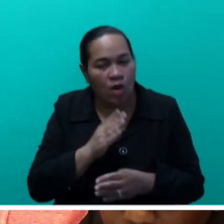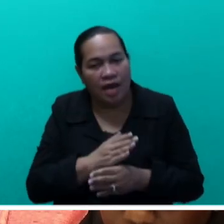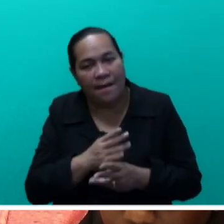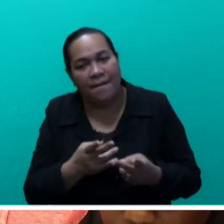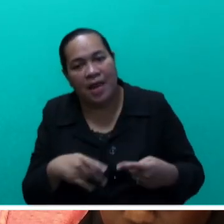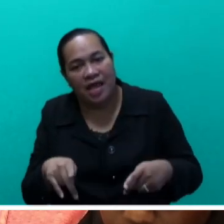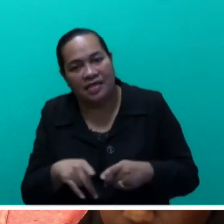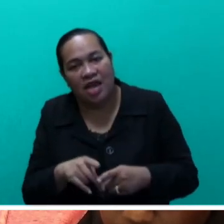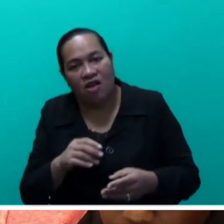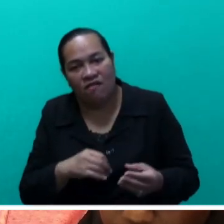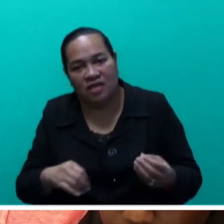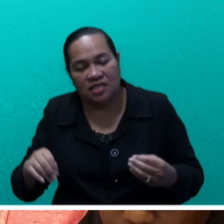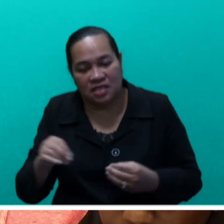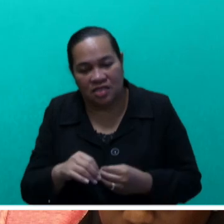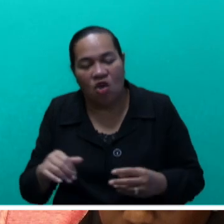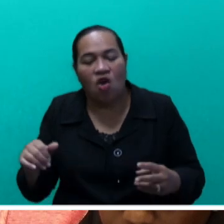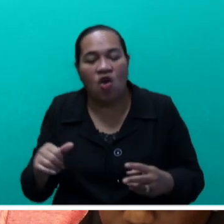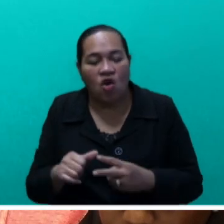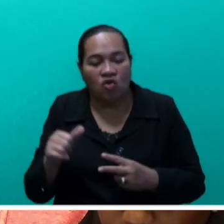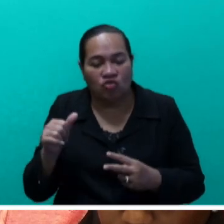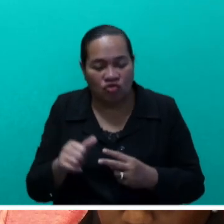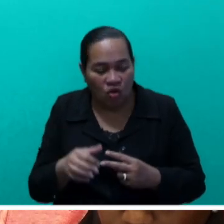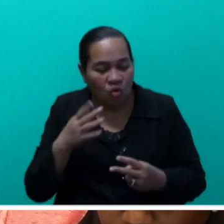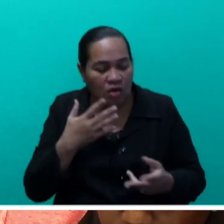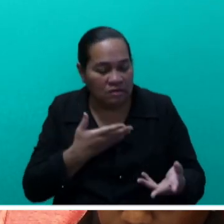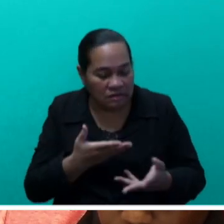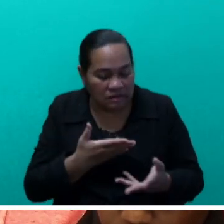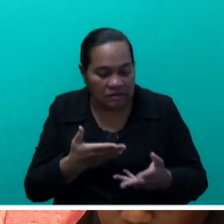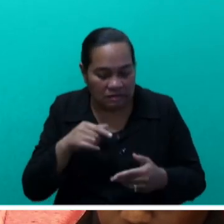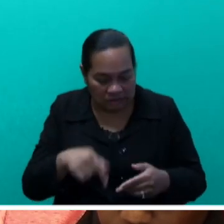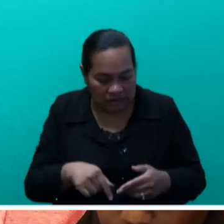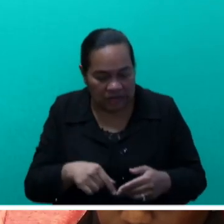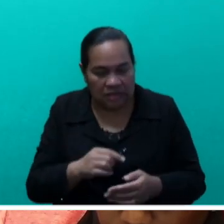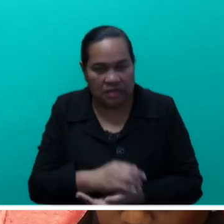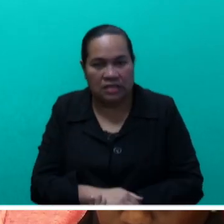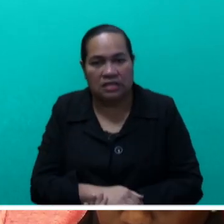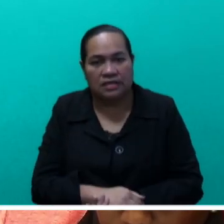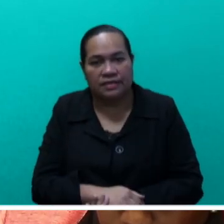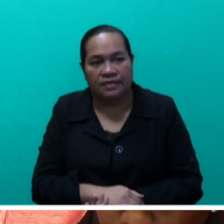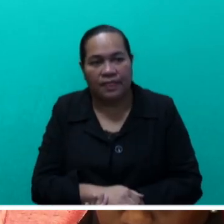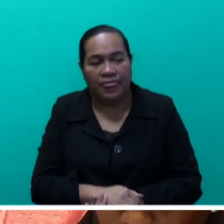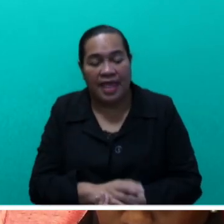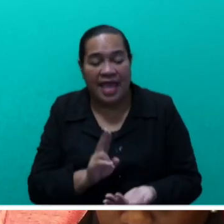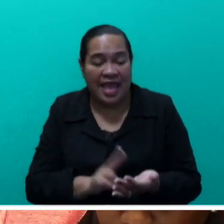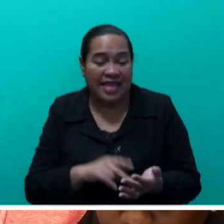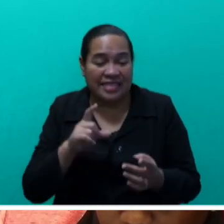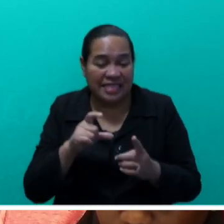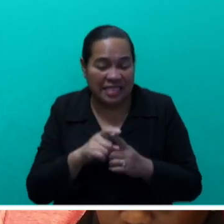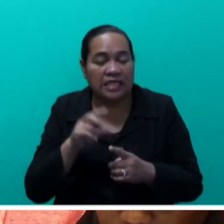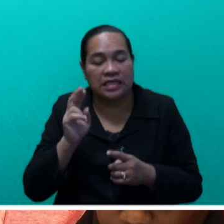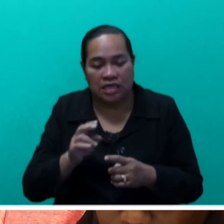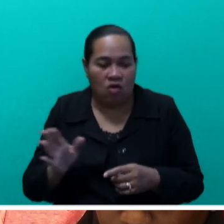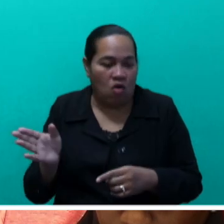and offices, and also in deliberations on this August House. The NCD burden we have will require our collective